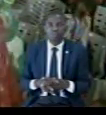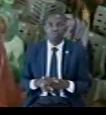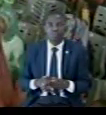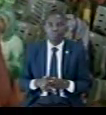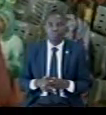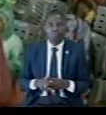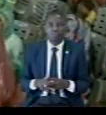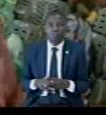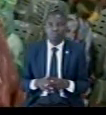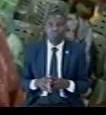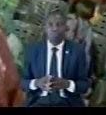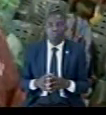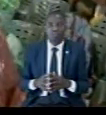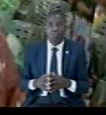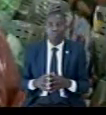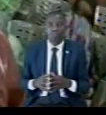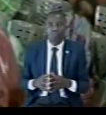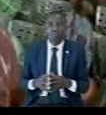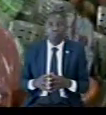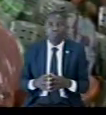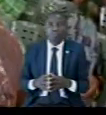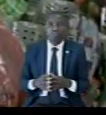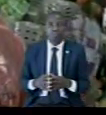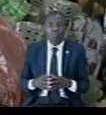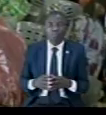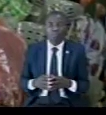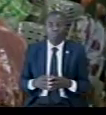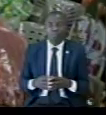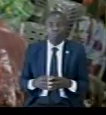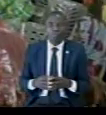your flag so that we know you have